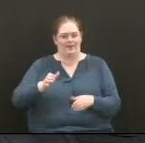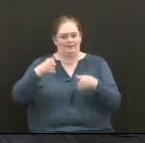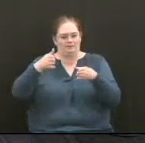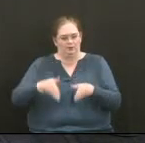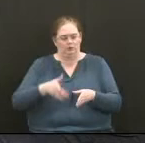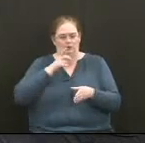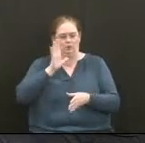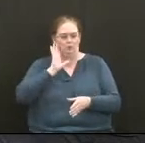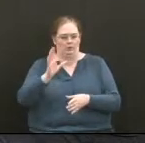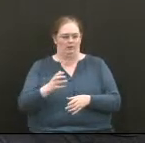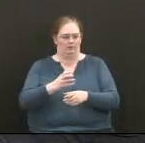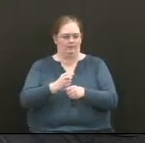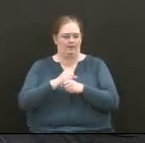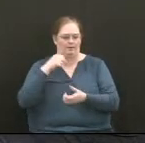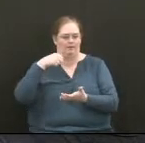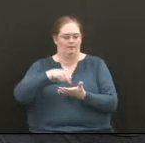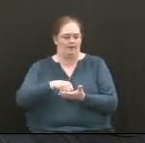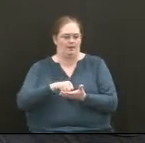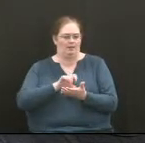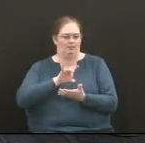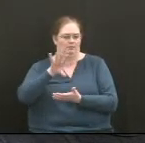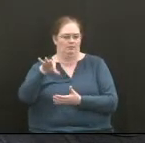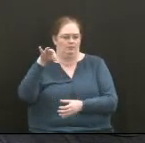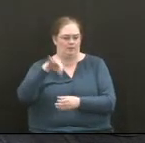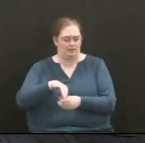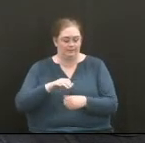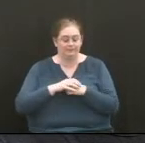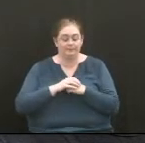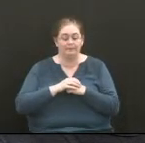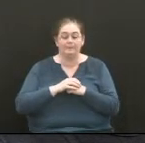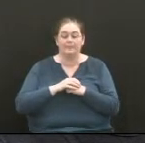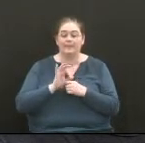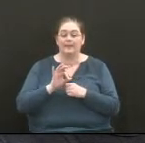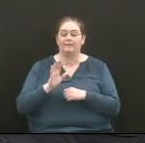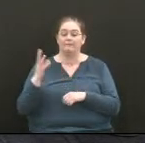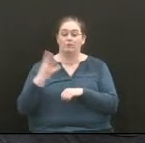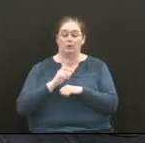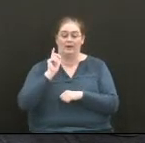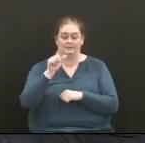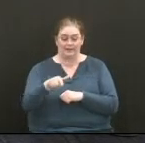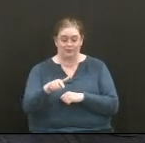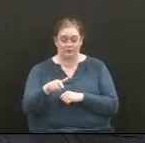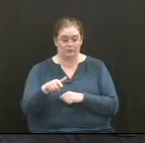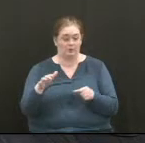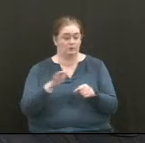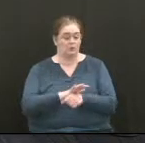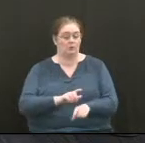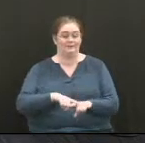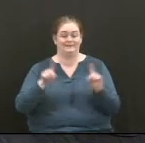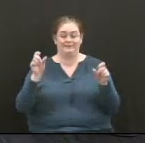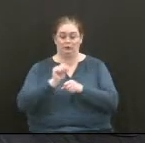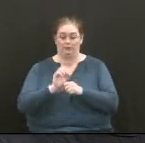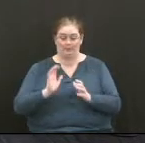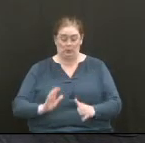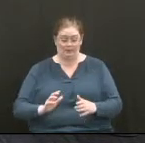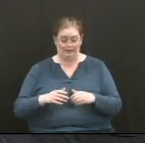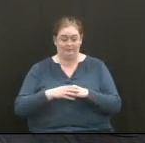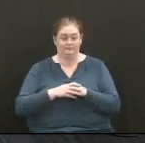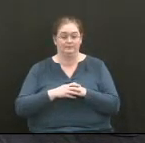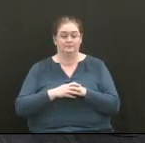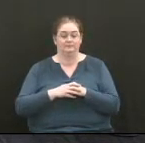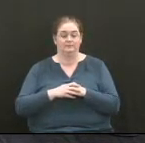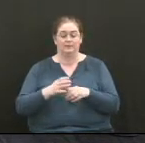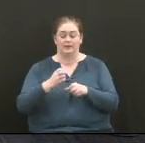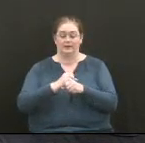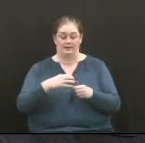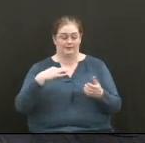someone who is getting a mail-in ballot. If 4 days later a completely different employee